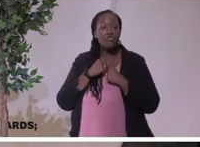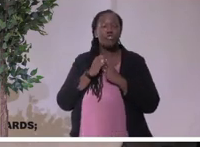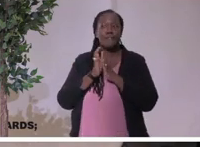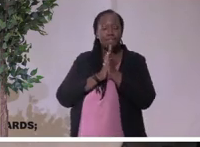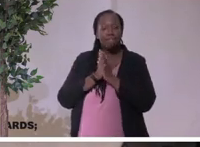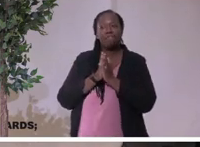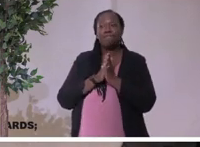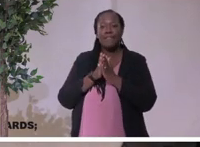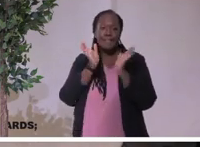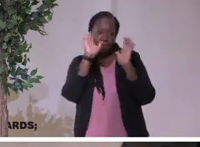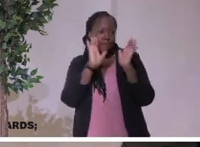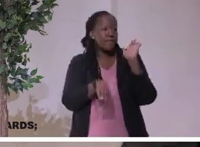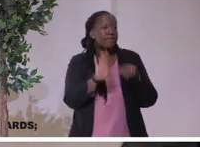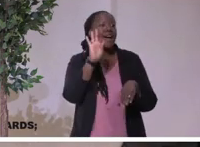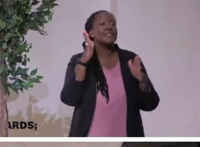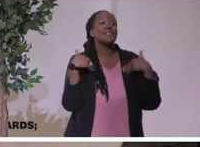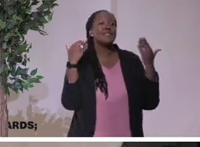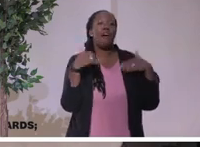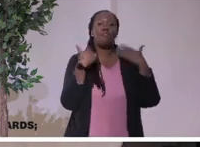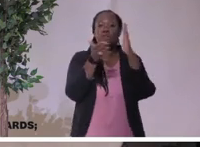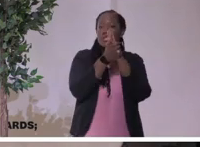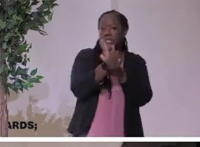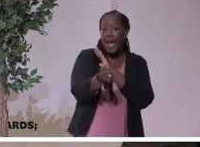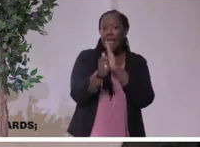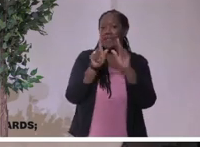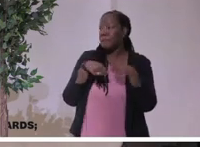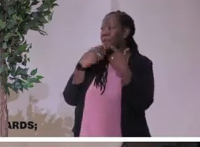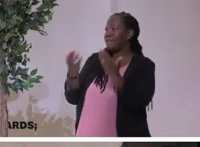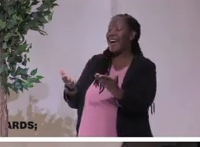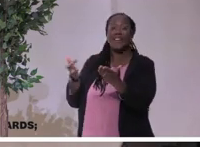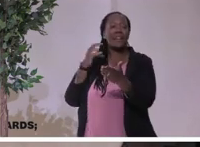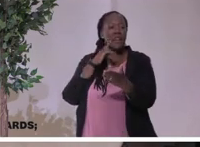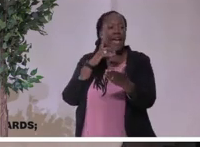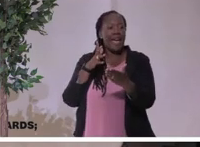is finding young talent, giving them a platform, and giving them